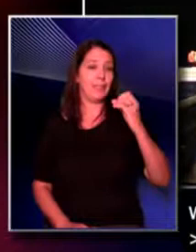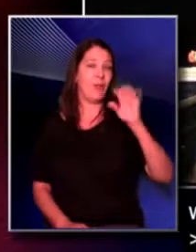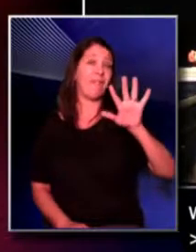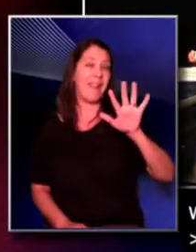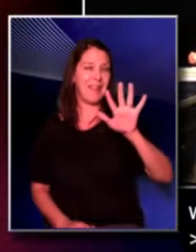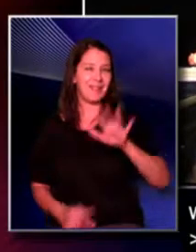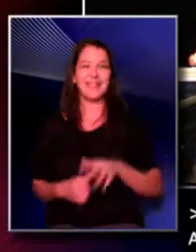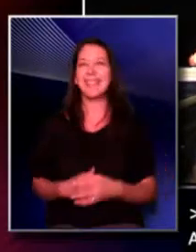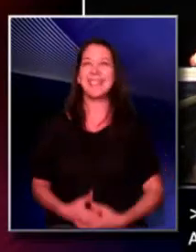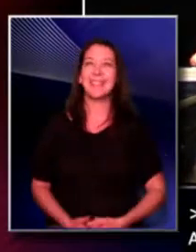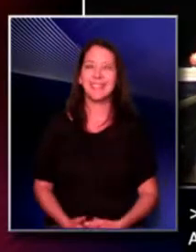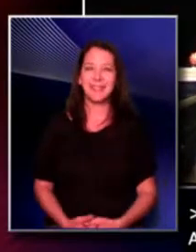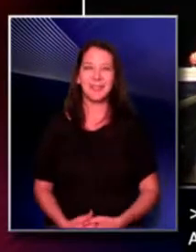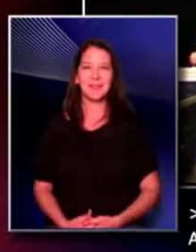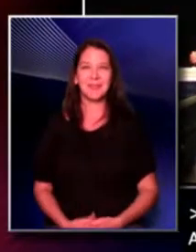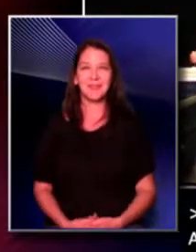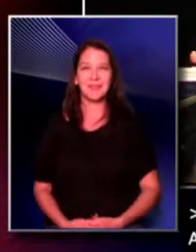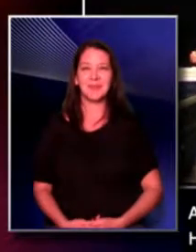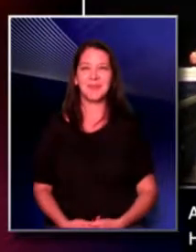today.